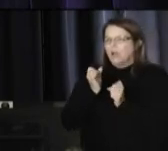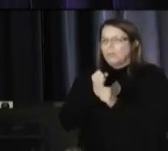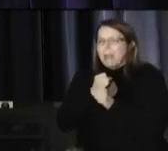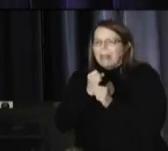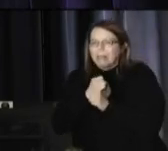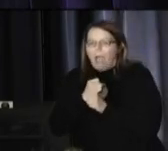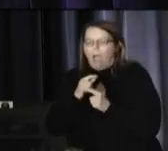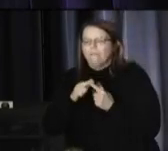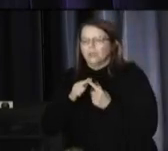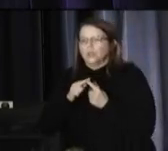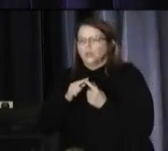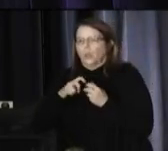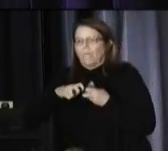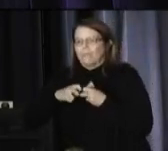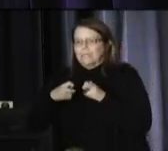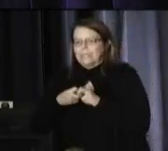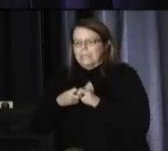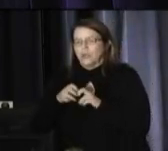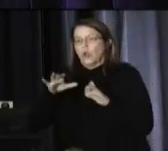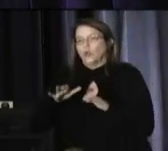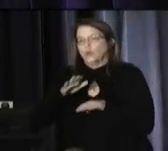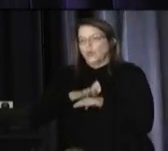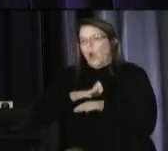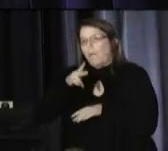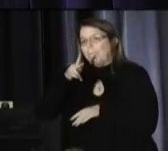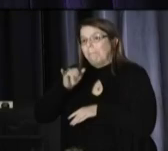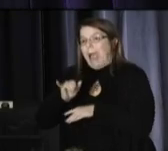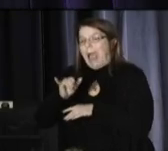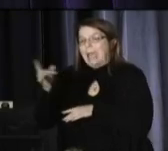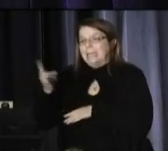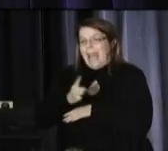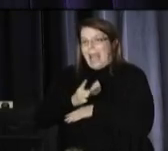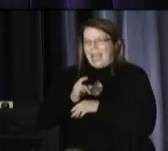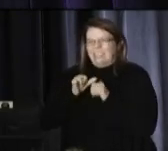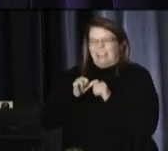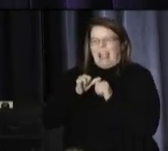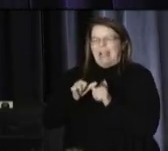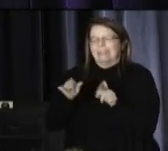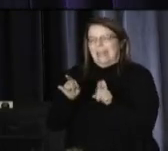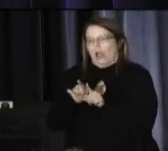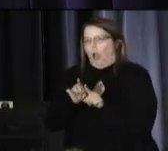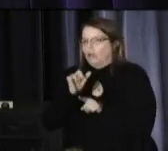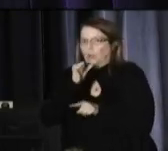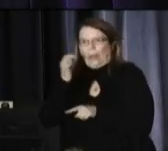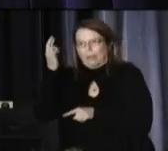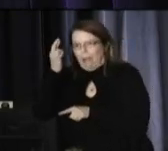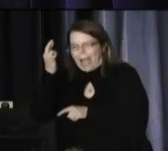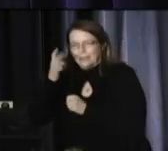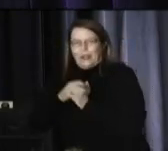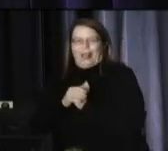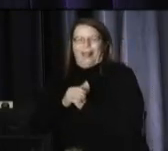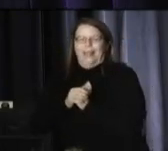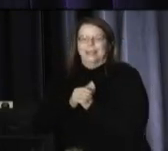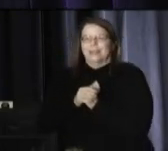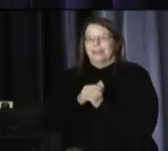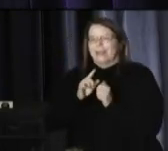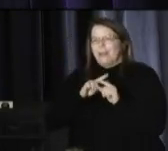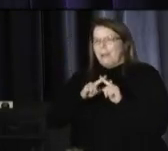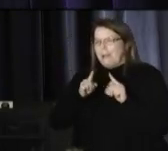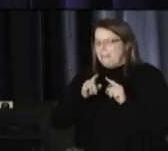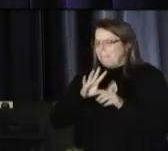physicist? You do it on Pi Day. Pi is a constant, also irrational, but the groundwork is laid months in